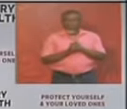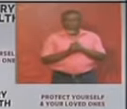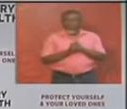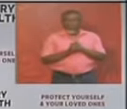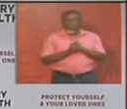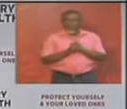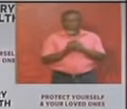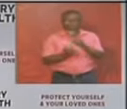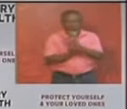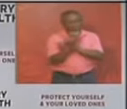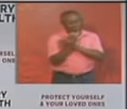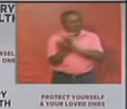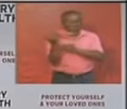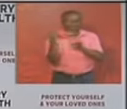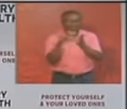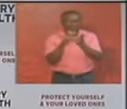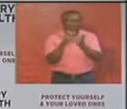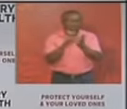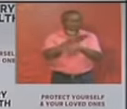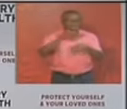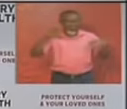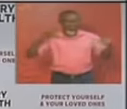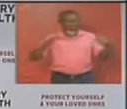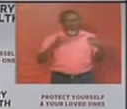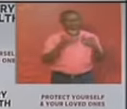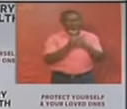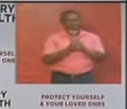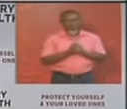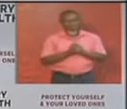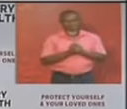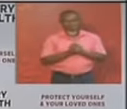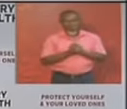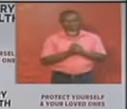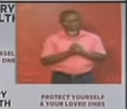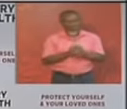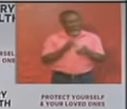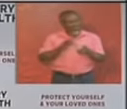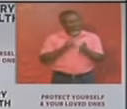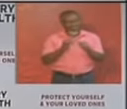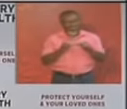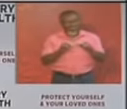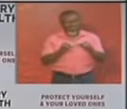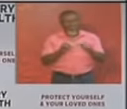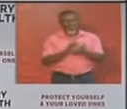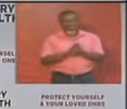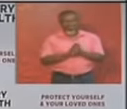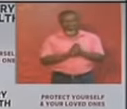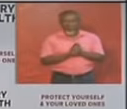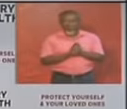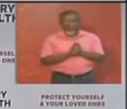Good morning again, everyone. Good morning. All right, so I'll just pick up where I left off. With